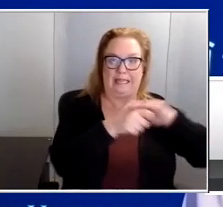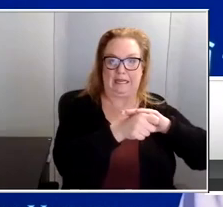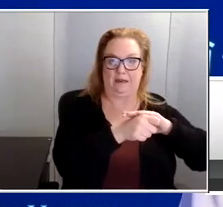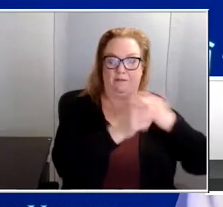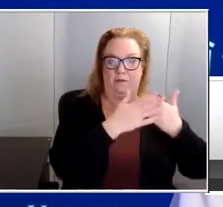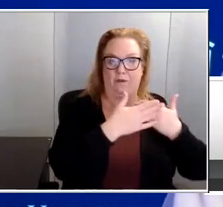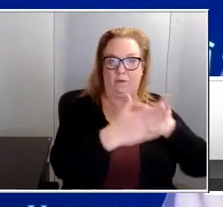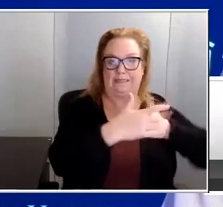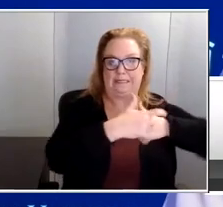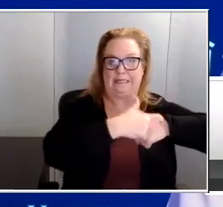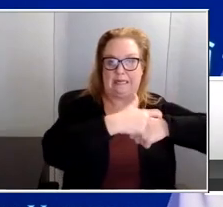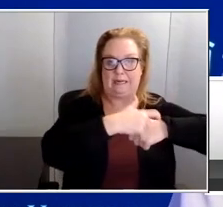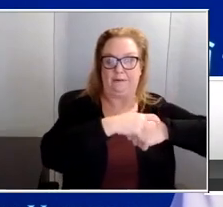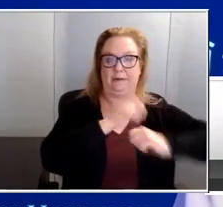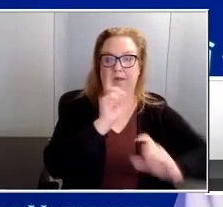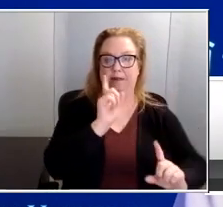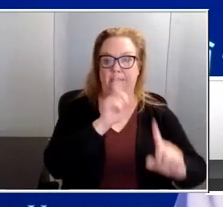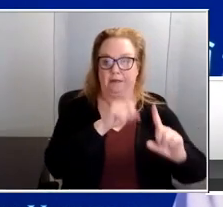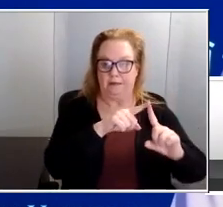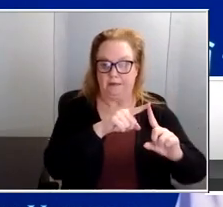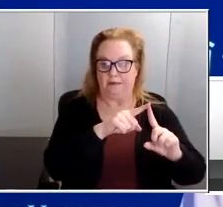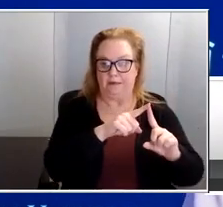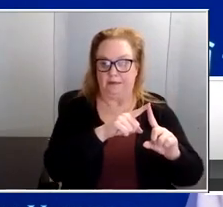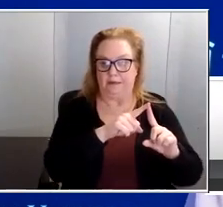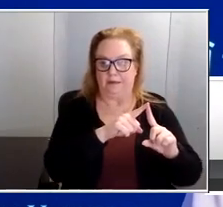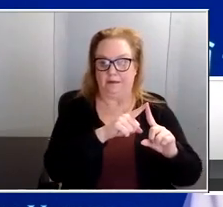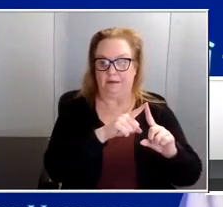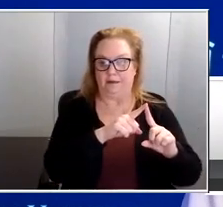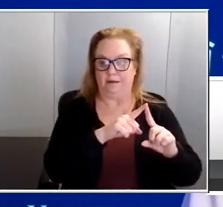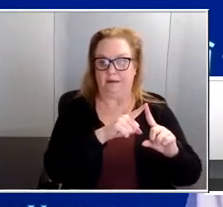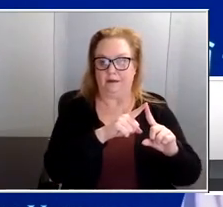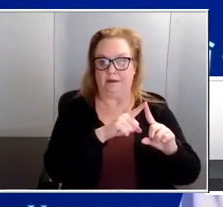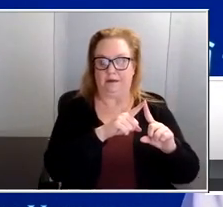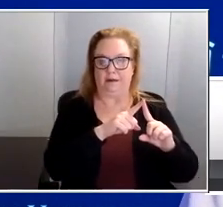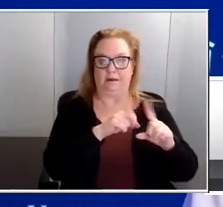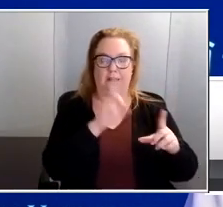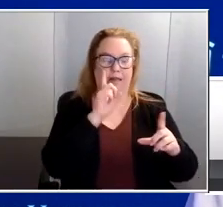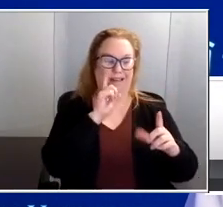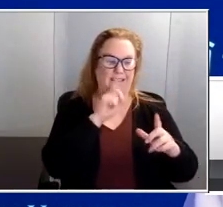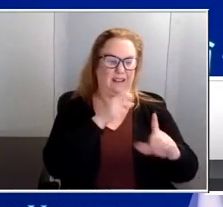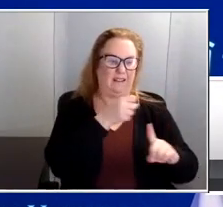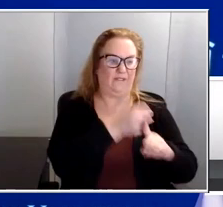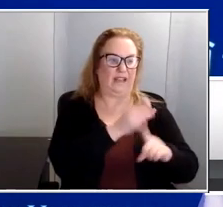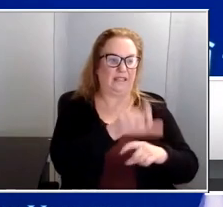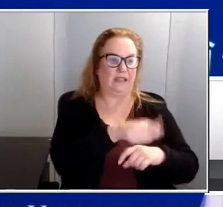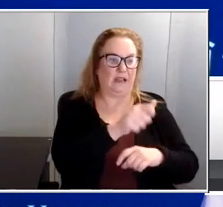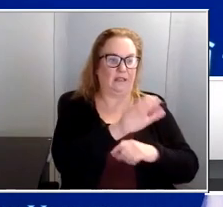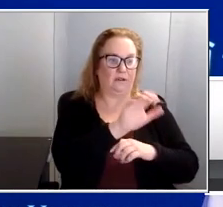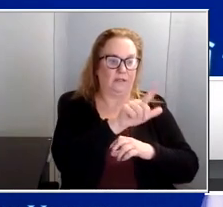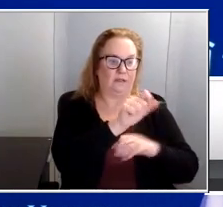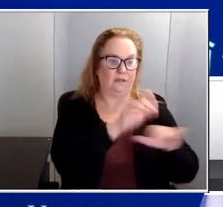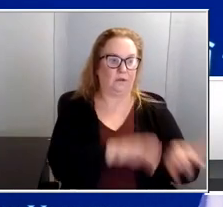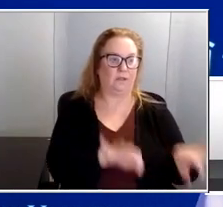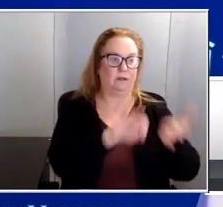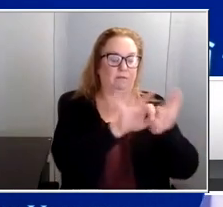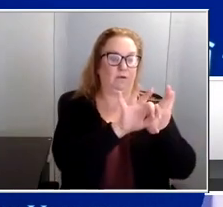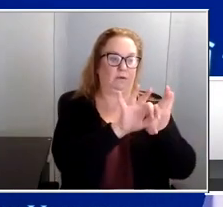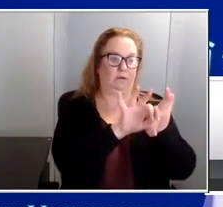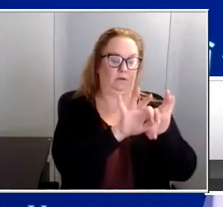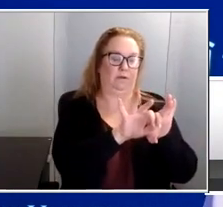the time until it comes out again and starts to reinfect other cells. So it is vitally important to have those